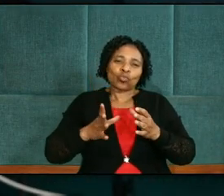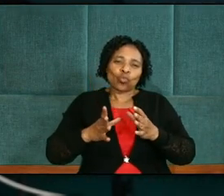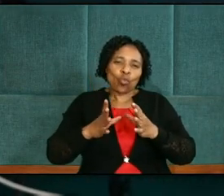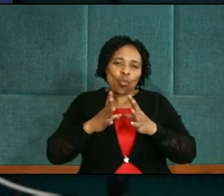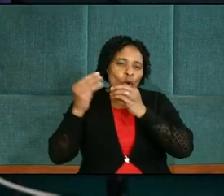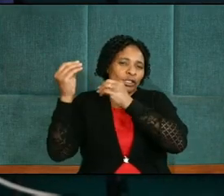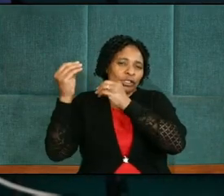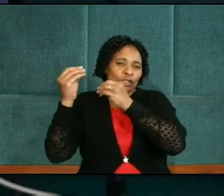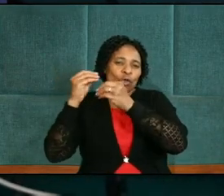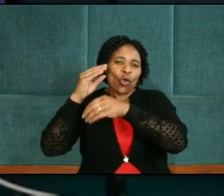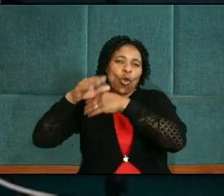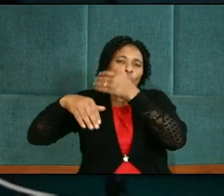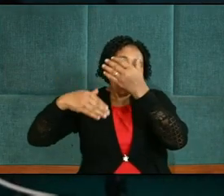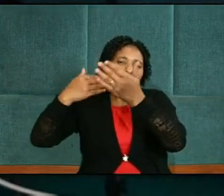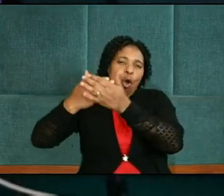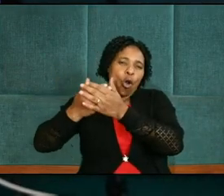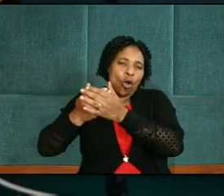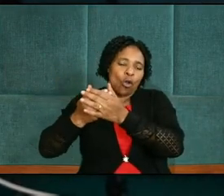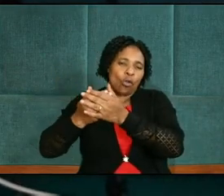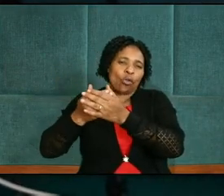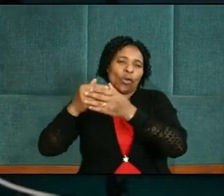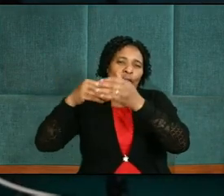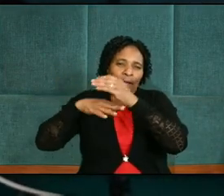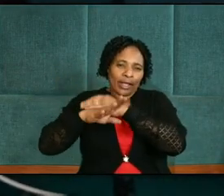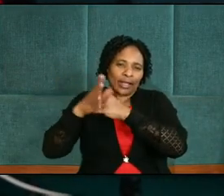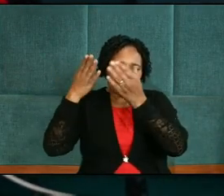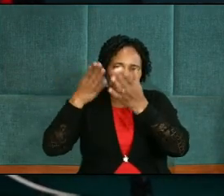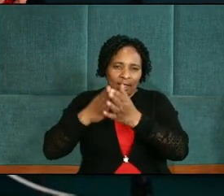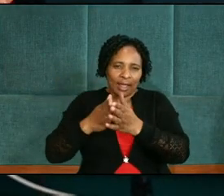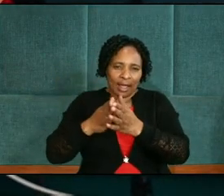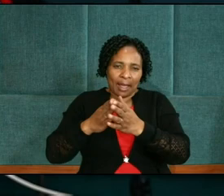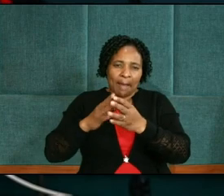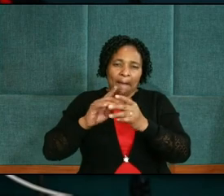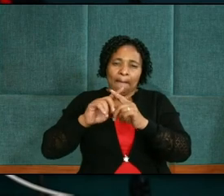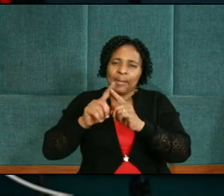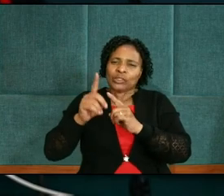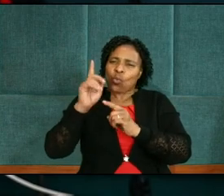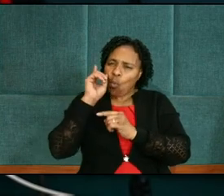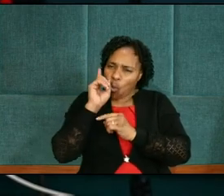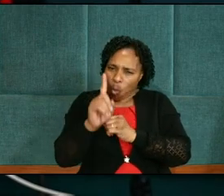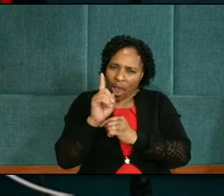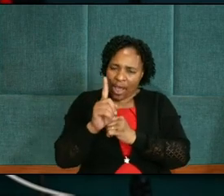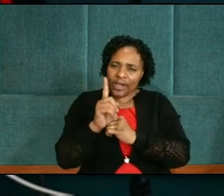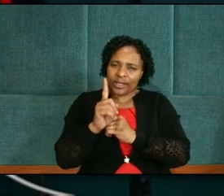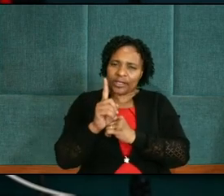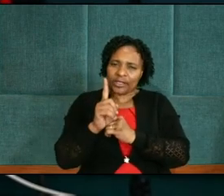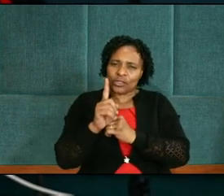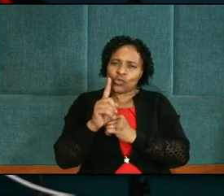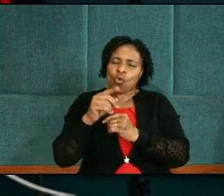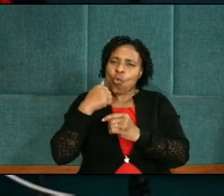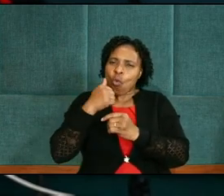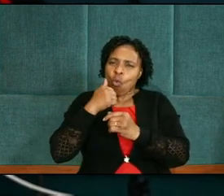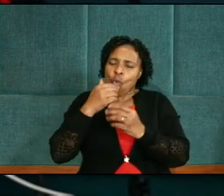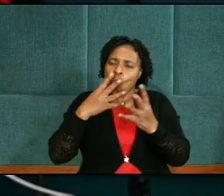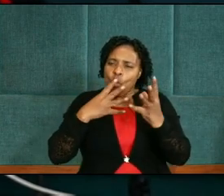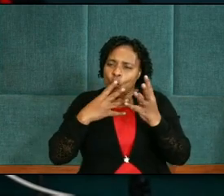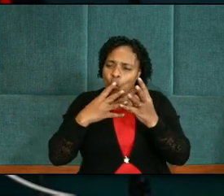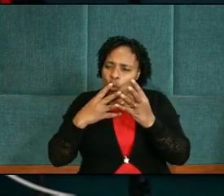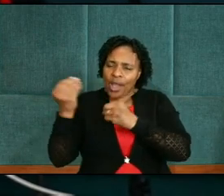any beep beep, yeah, the ones that passed through and went into the